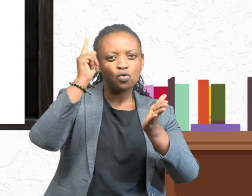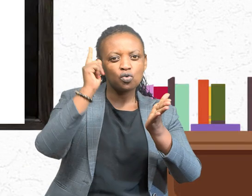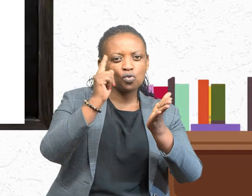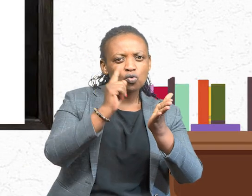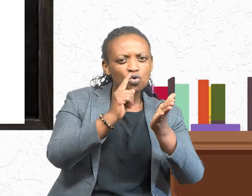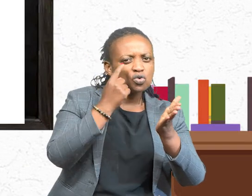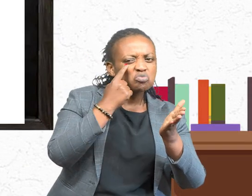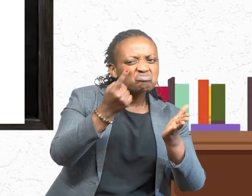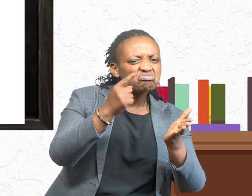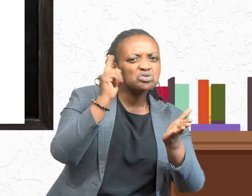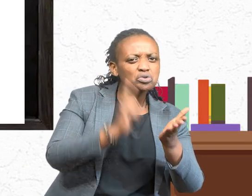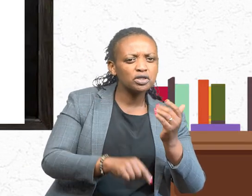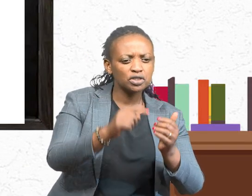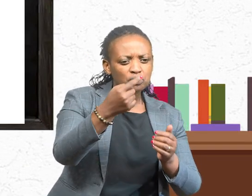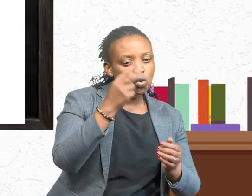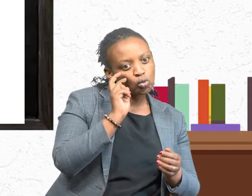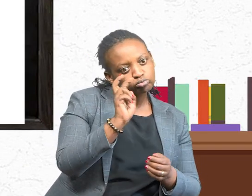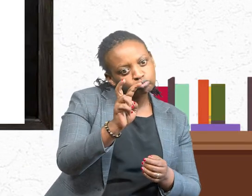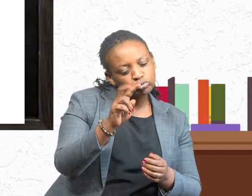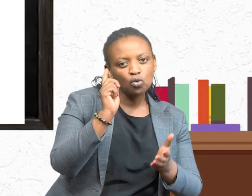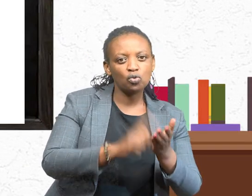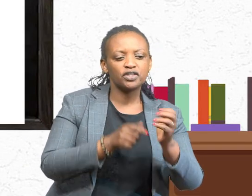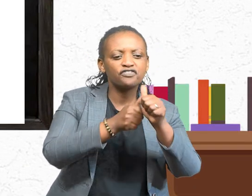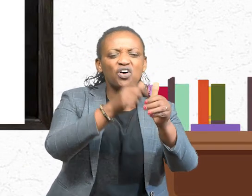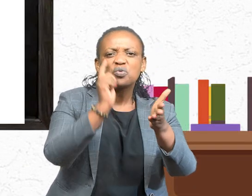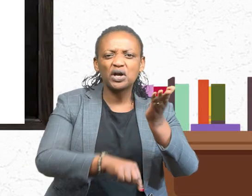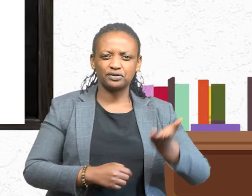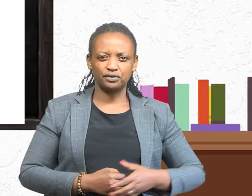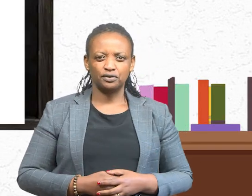one is seeing or observing or following up?